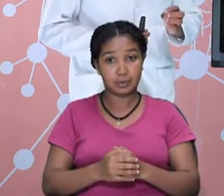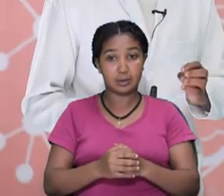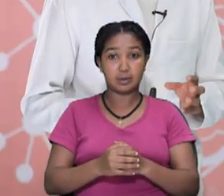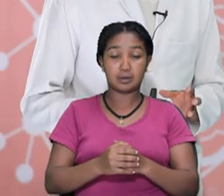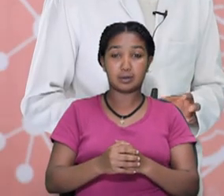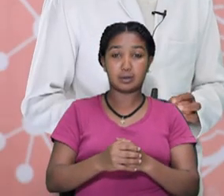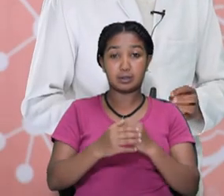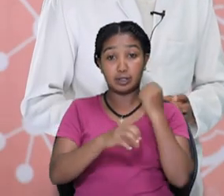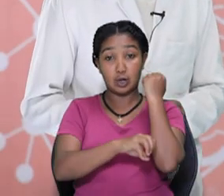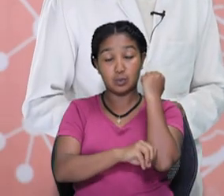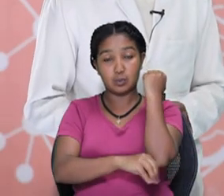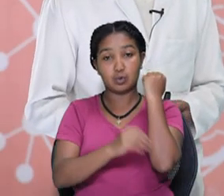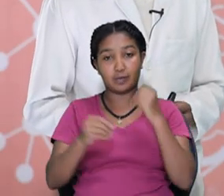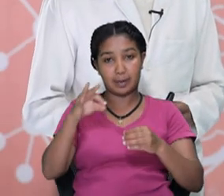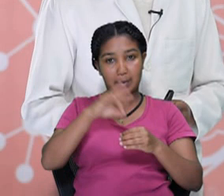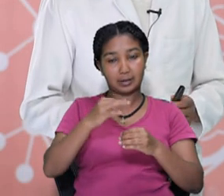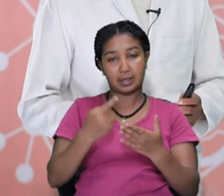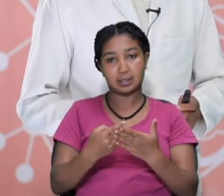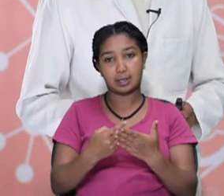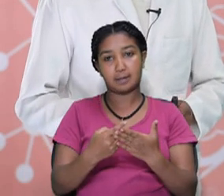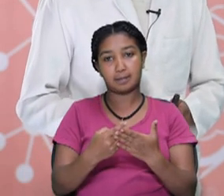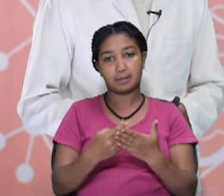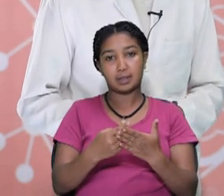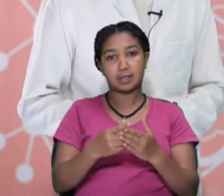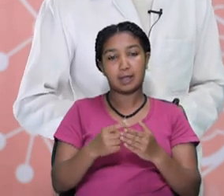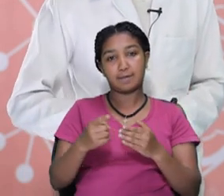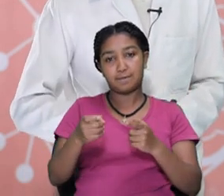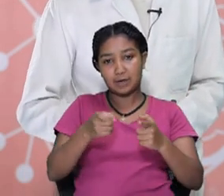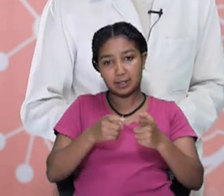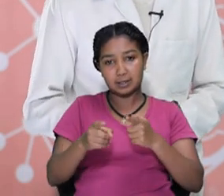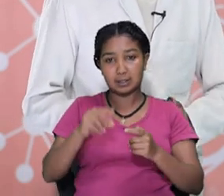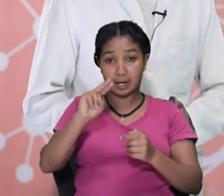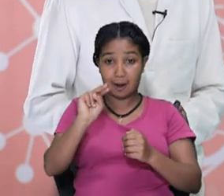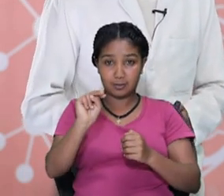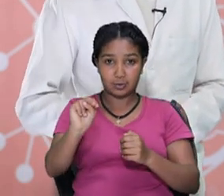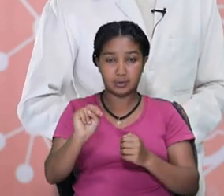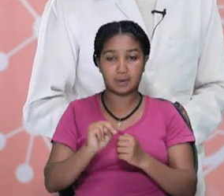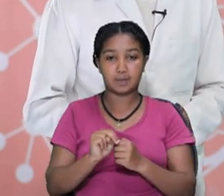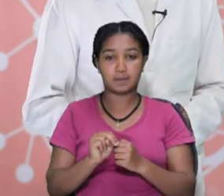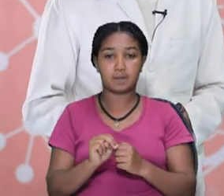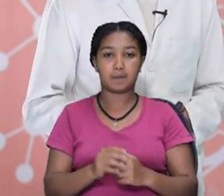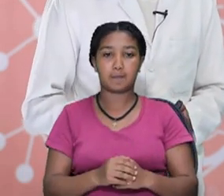or in the node part of the plant, and they fix the nitrogen